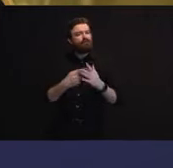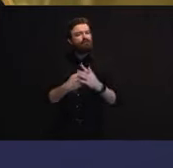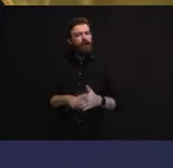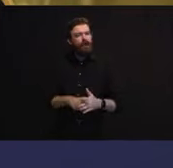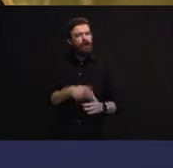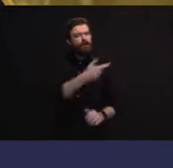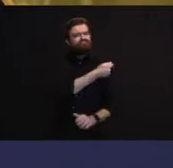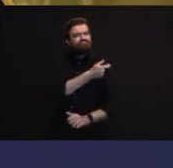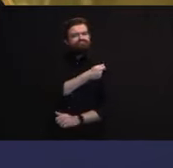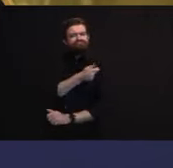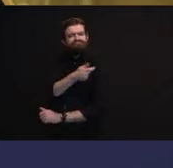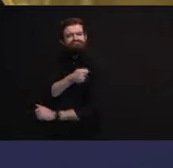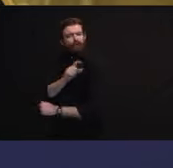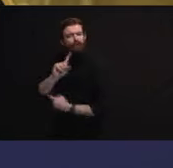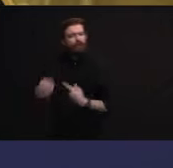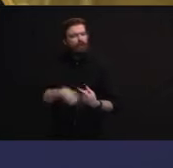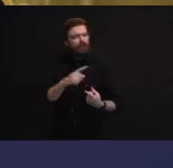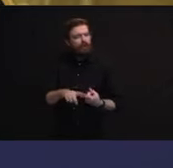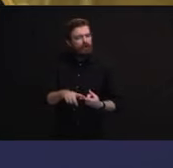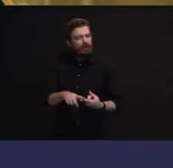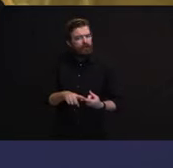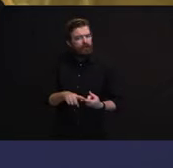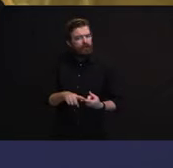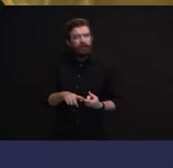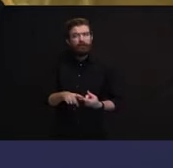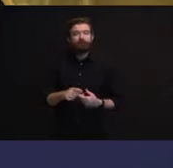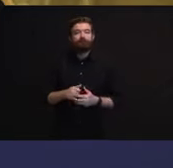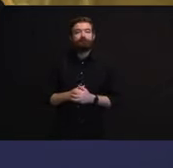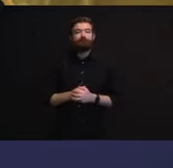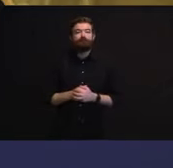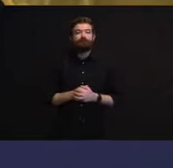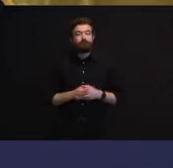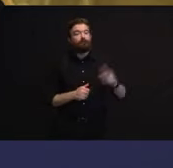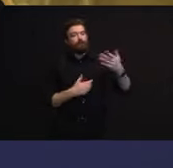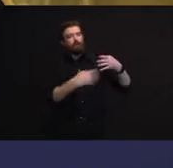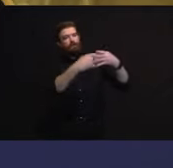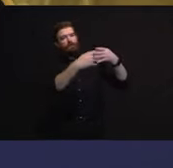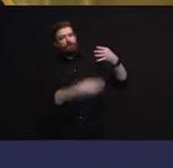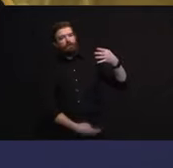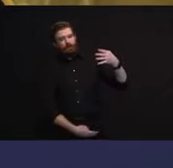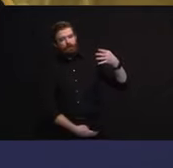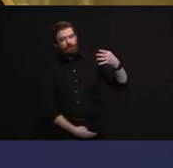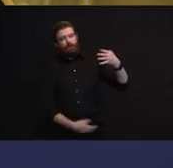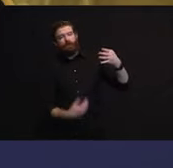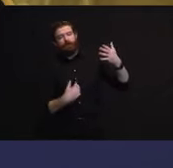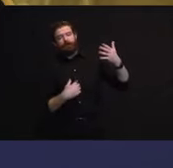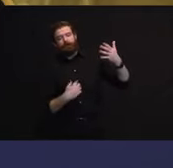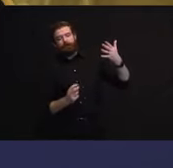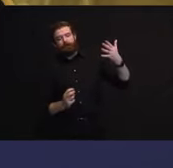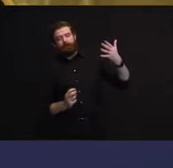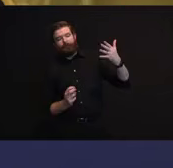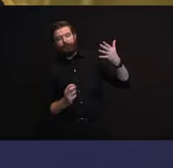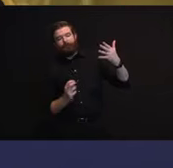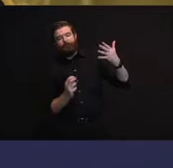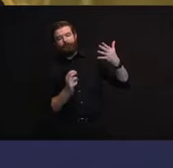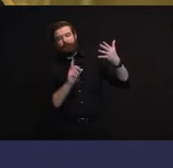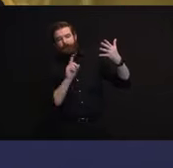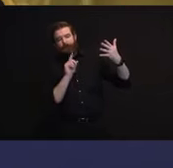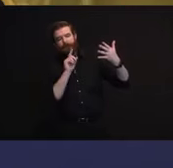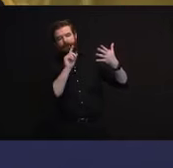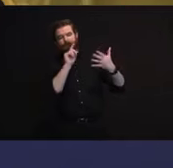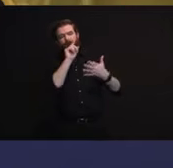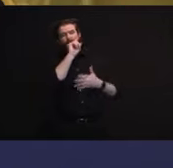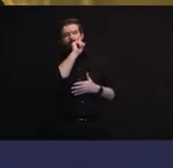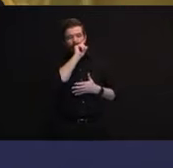I'm going to go backwards to forwards, if that's okay. I believe they will start shipping within 24